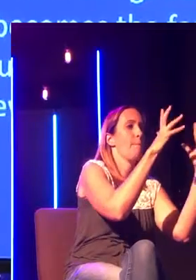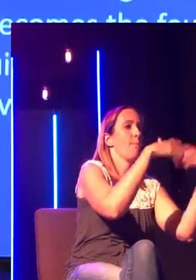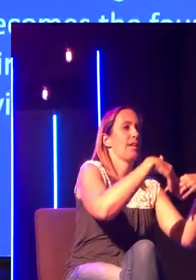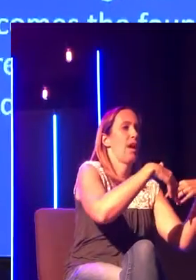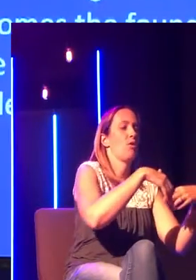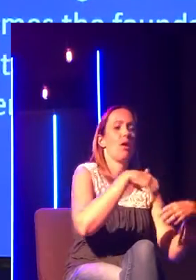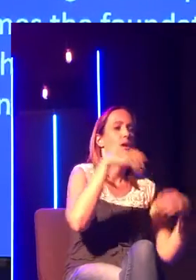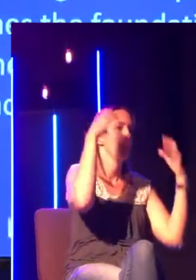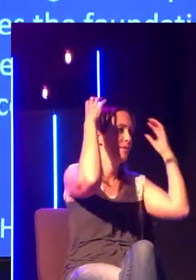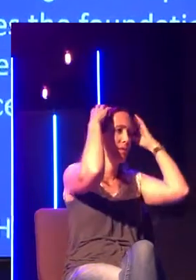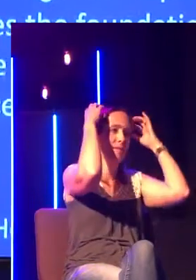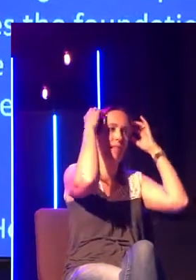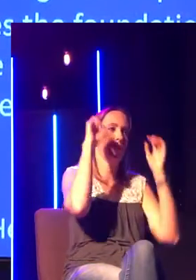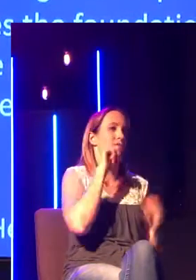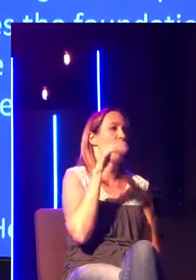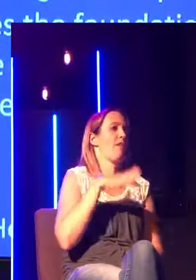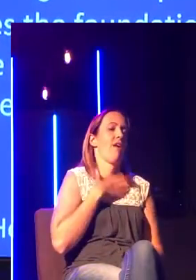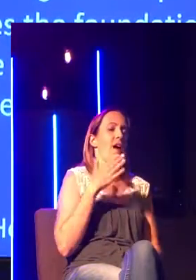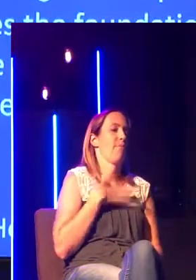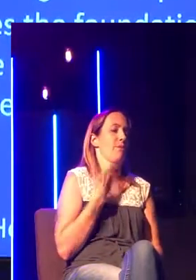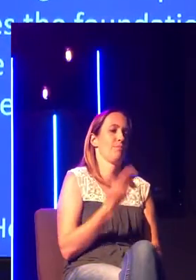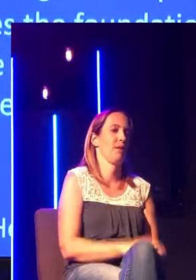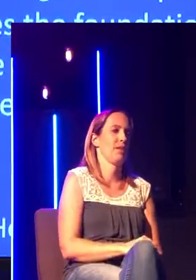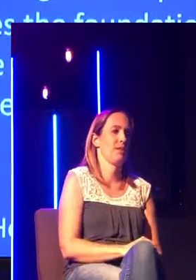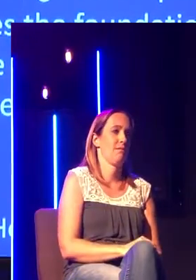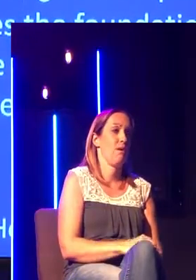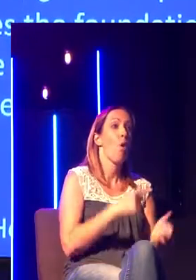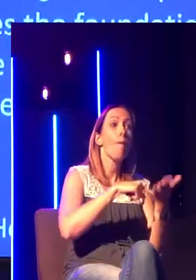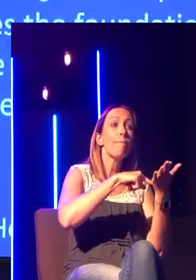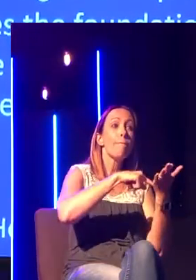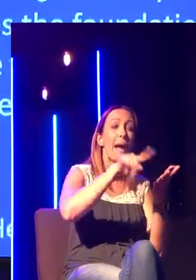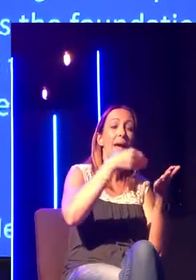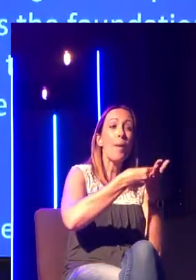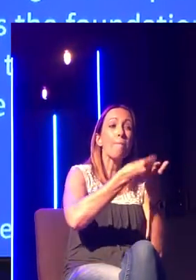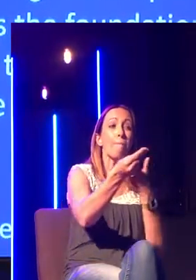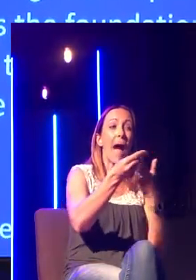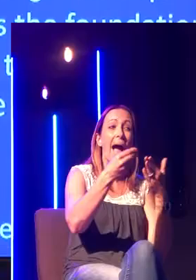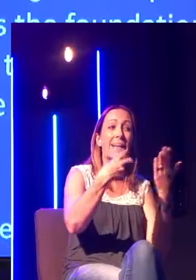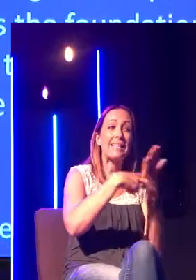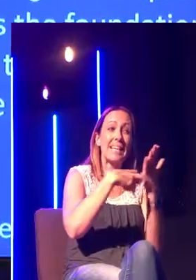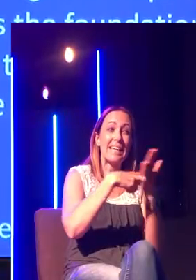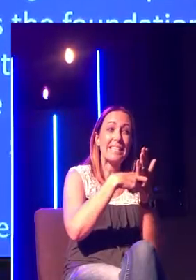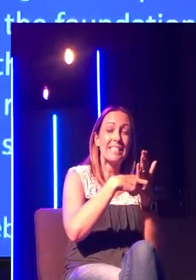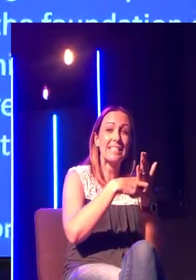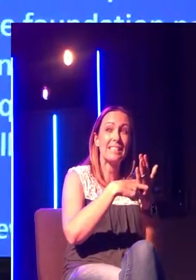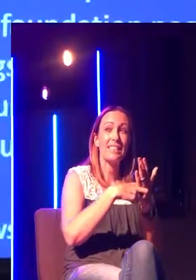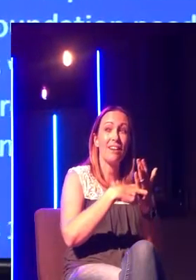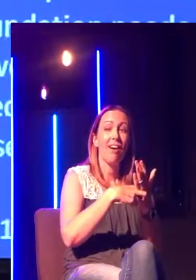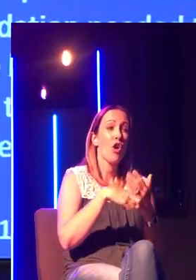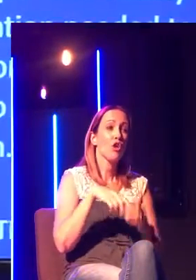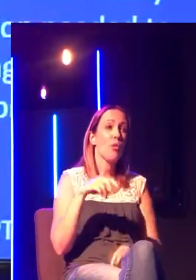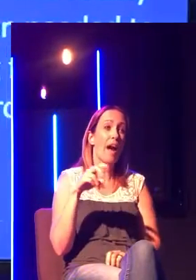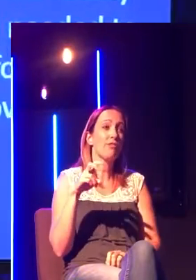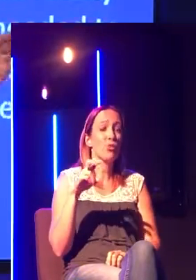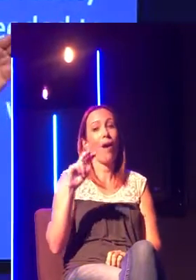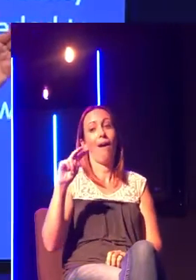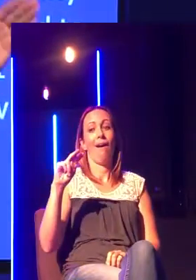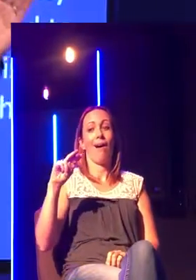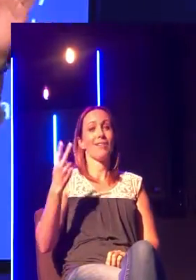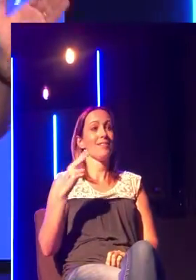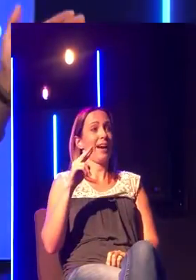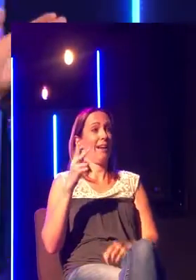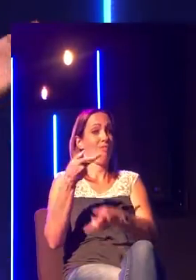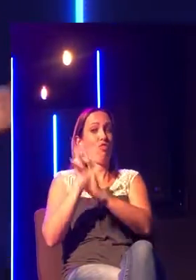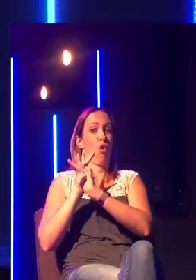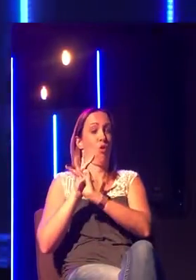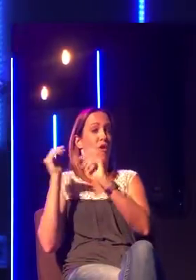earth. Have you paid for tickets to Disneyland? You have to take a second out on your house just to get your family